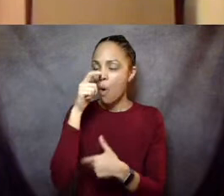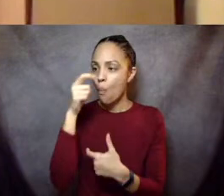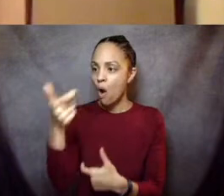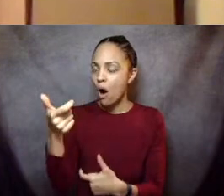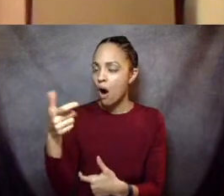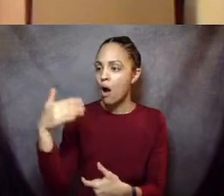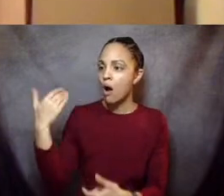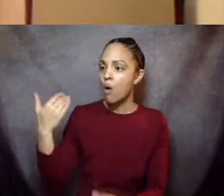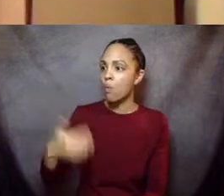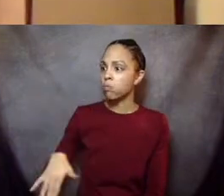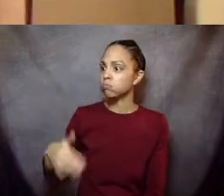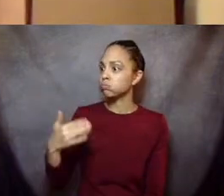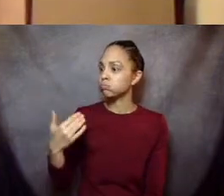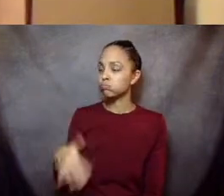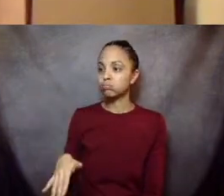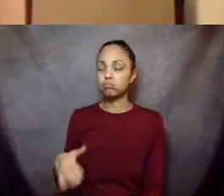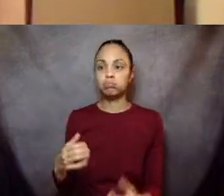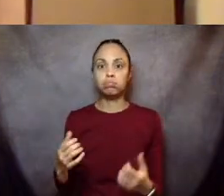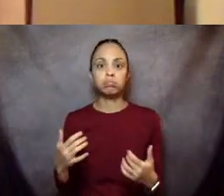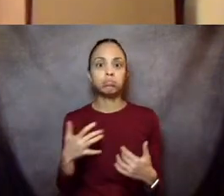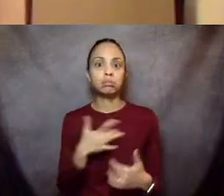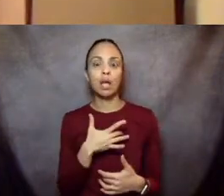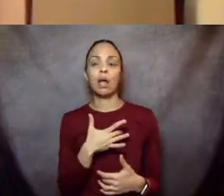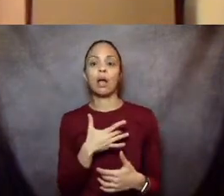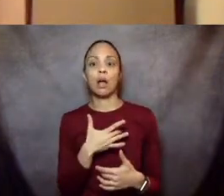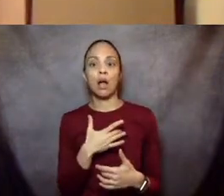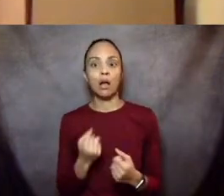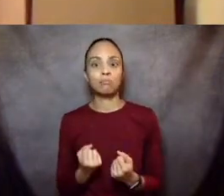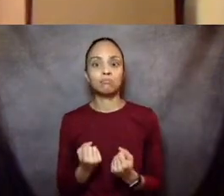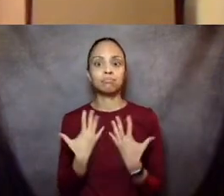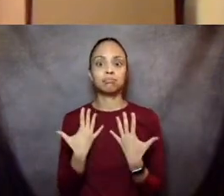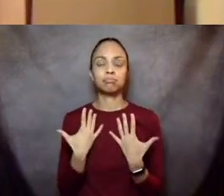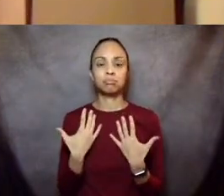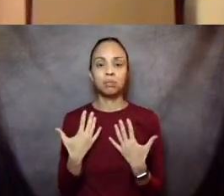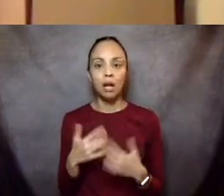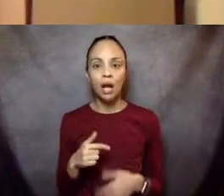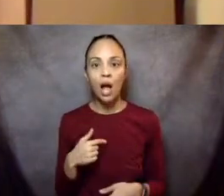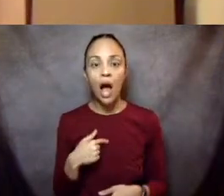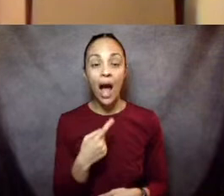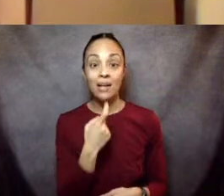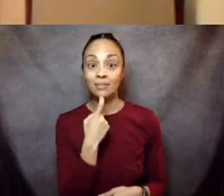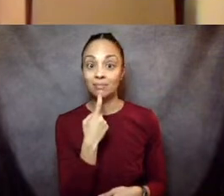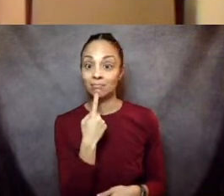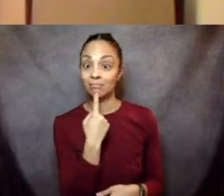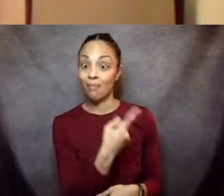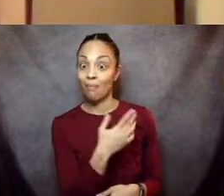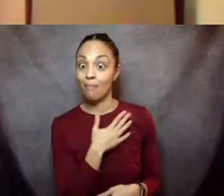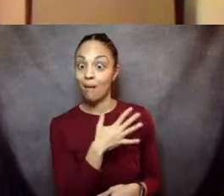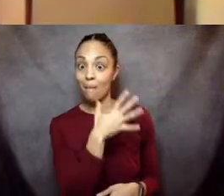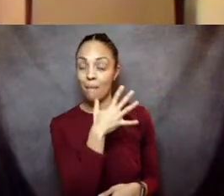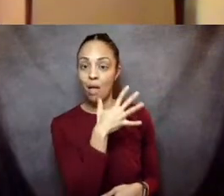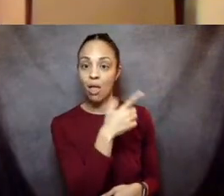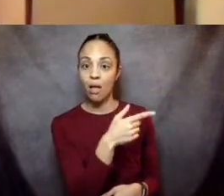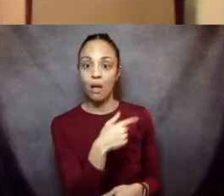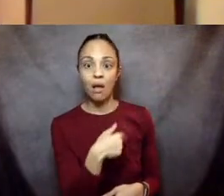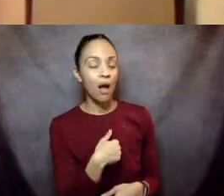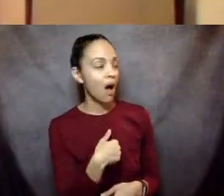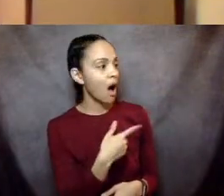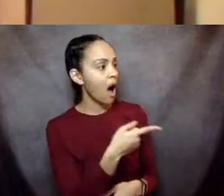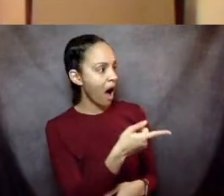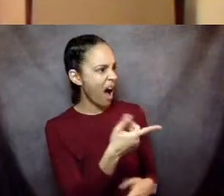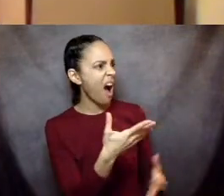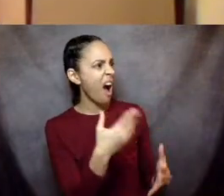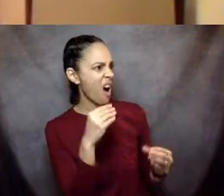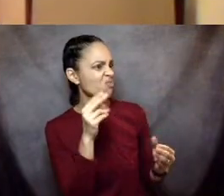was, for me, that was a defining moment. I said to my mother after that class, I'm going to be in that